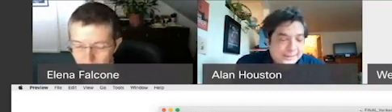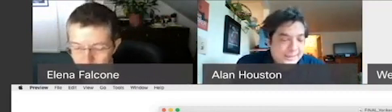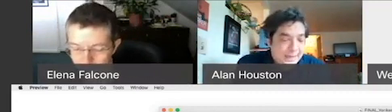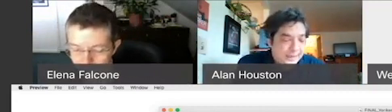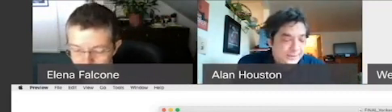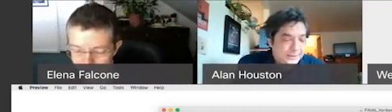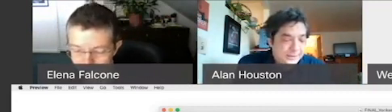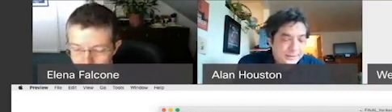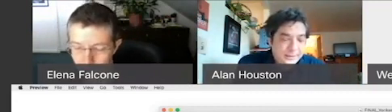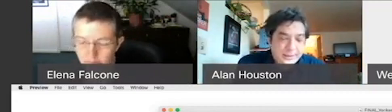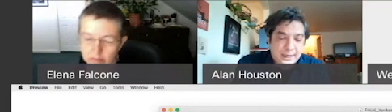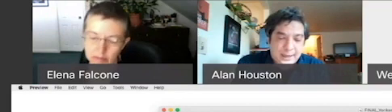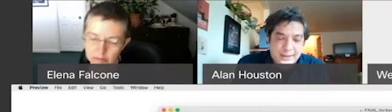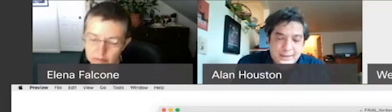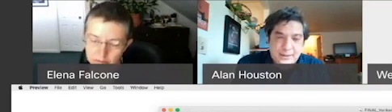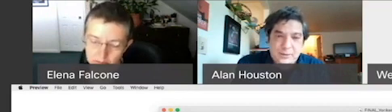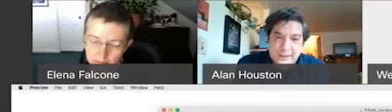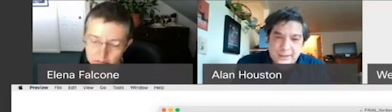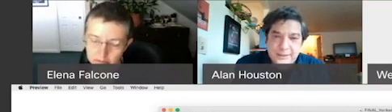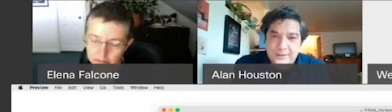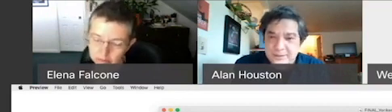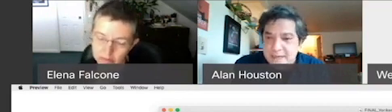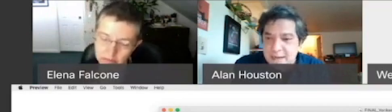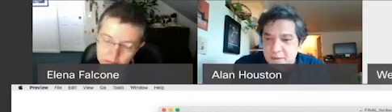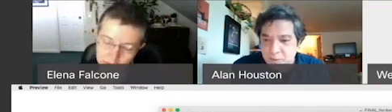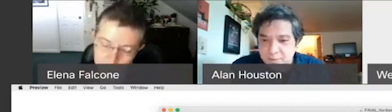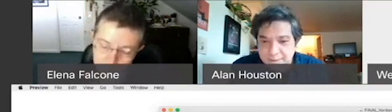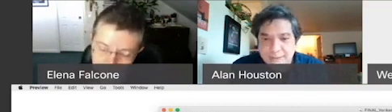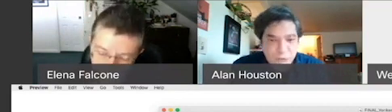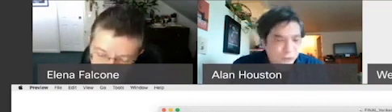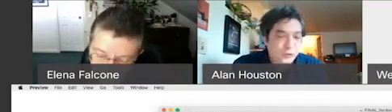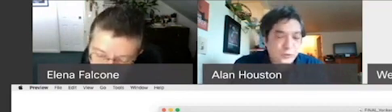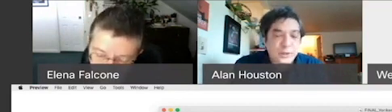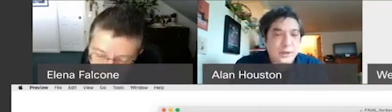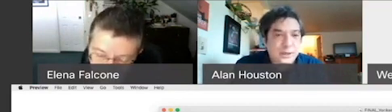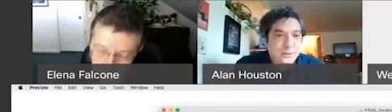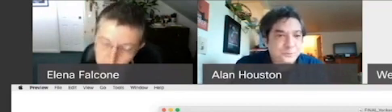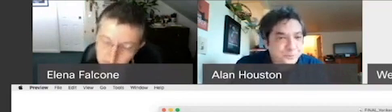And I think it's safe to say now that we're in June.